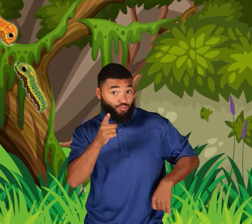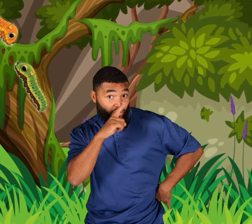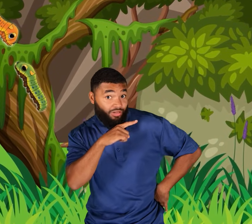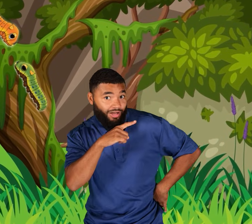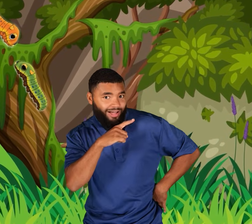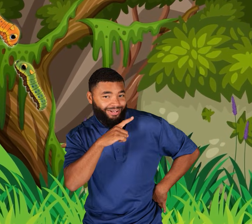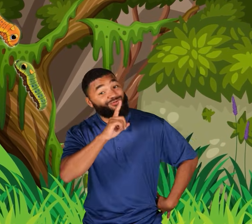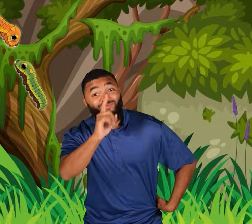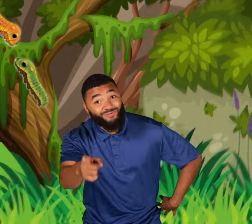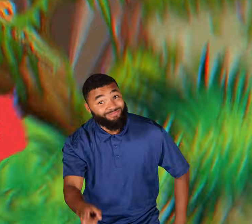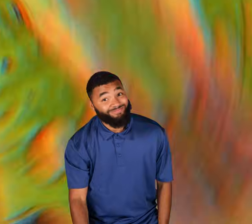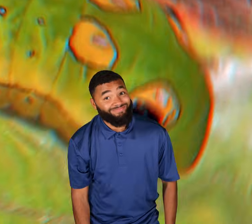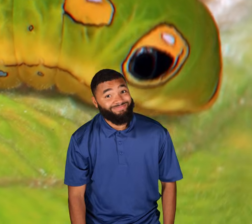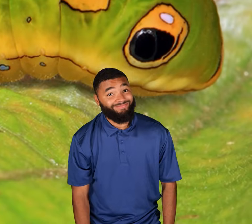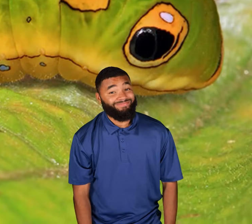True.